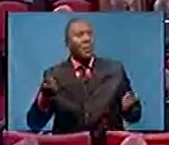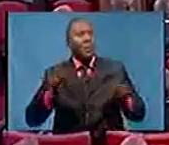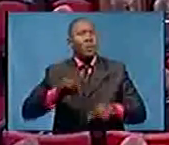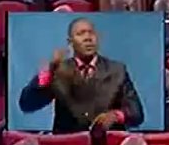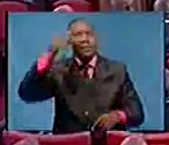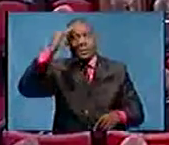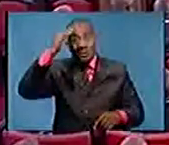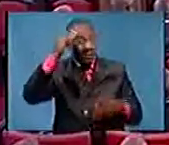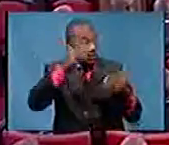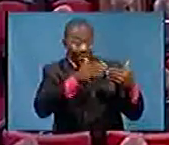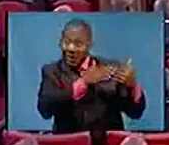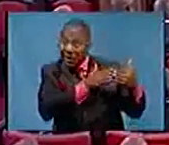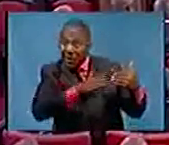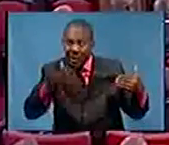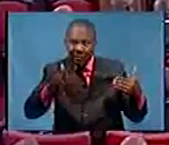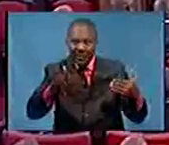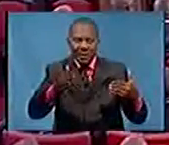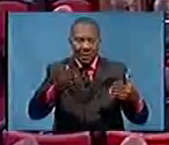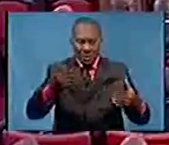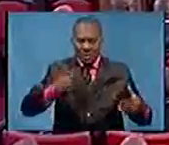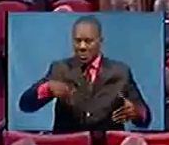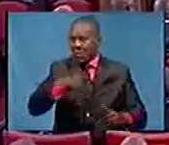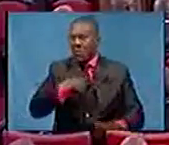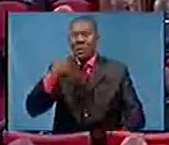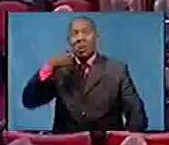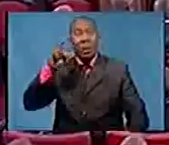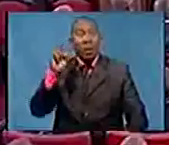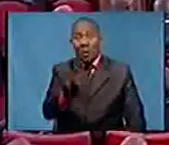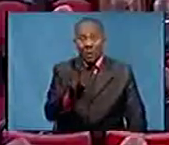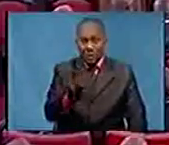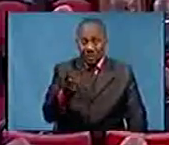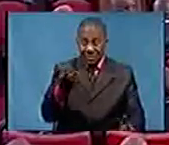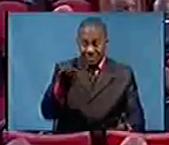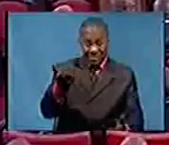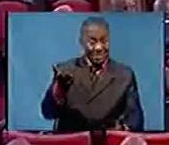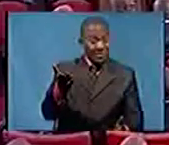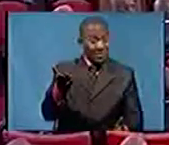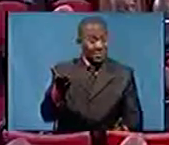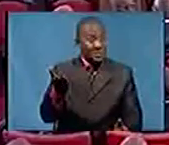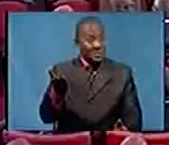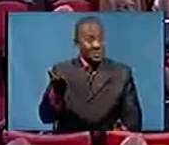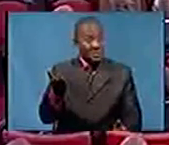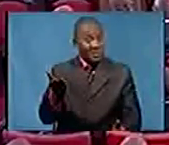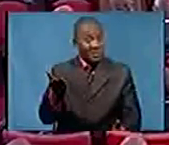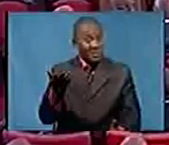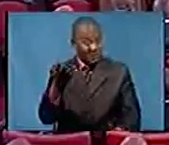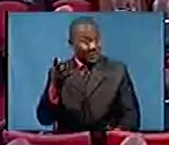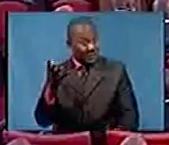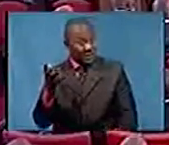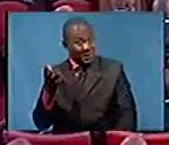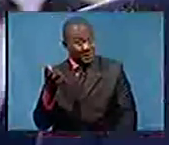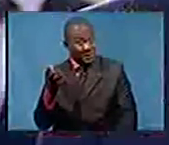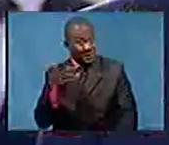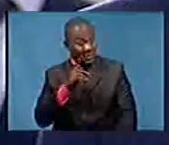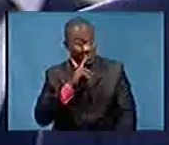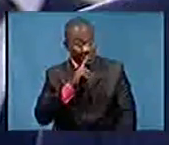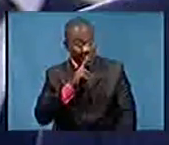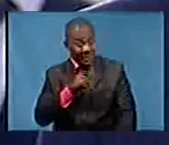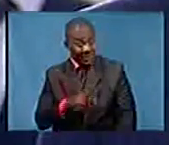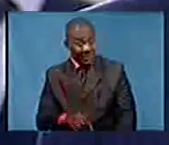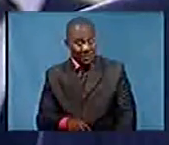after the notice of this court to him concerning this contempt. So